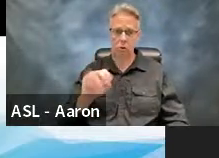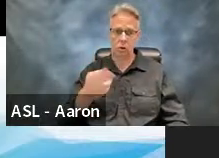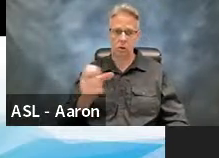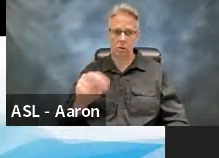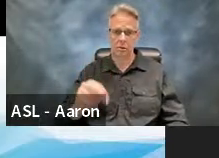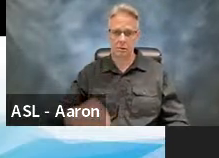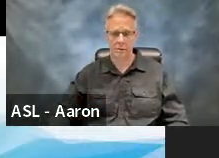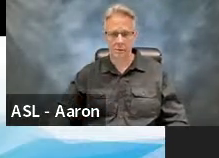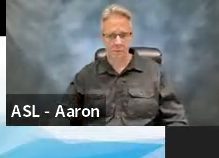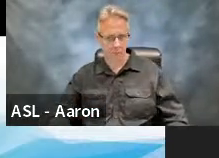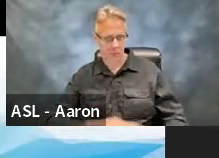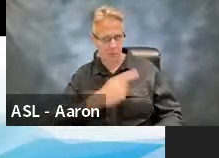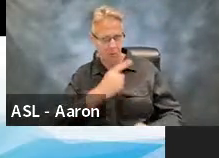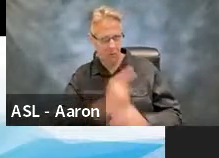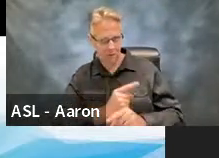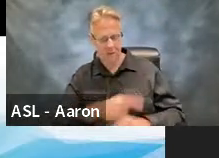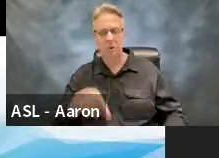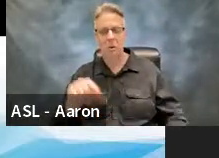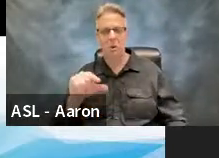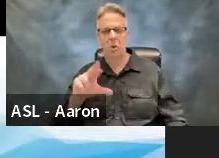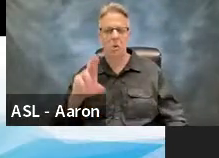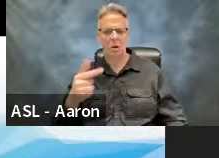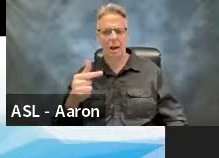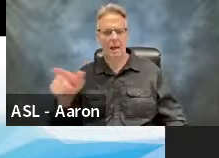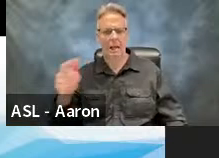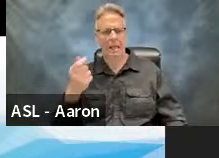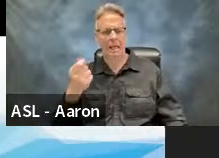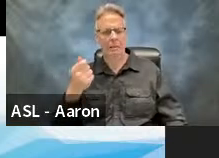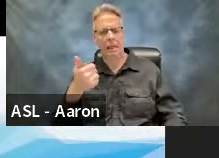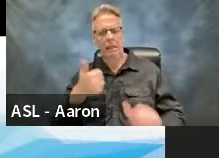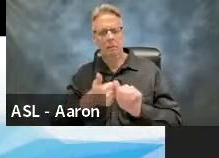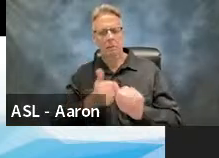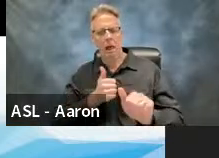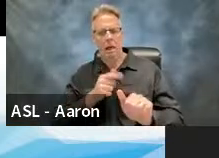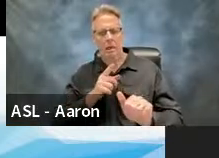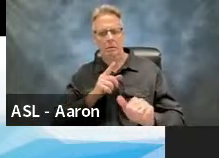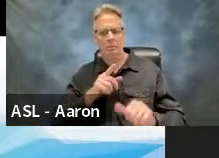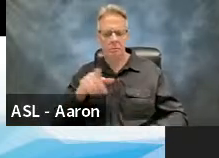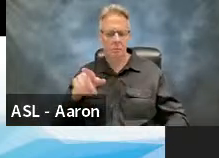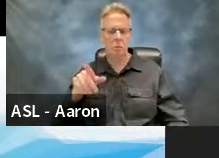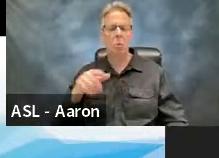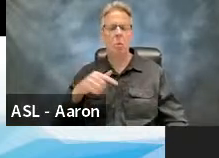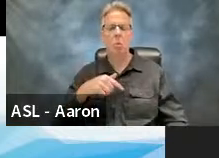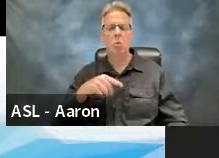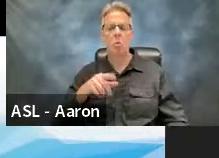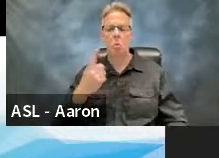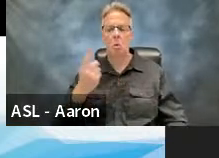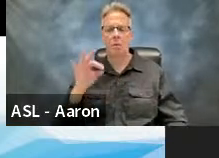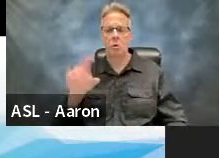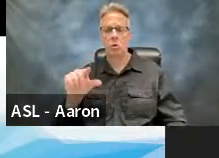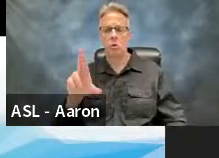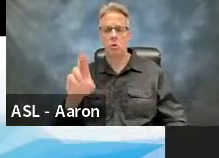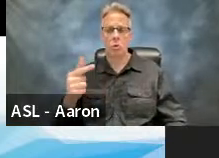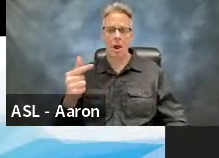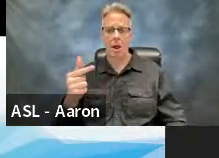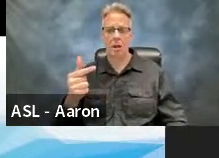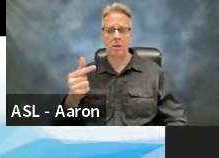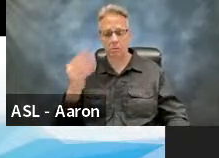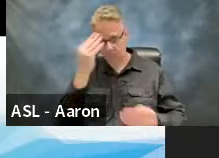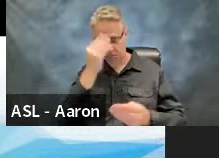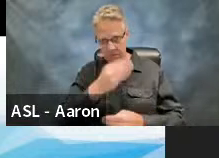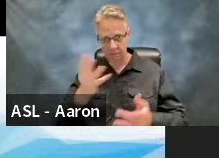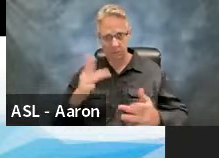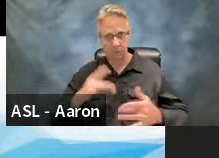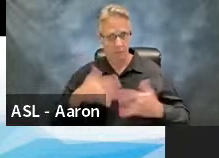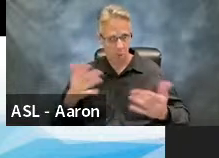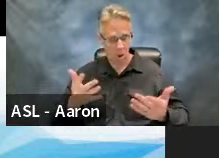We do, and Greg is running a little bit behind, but one of Greg's updates was going to talk about